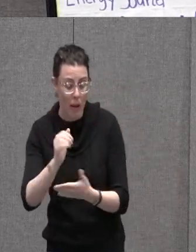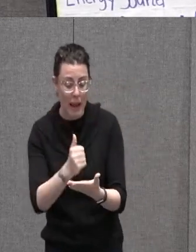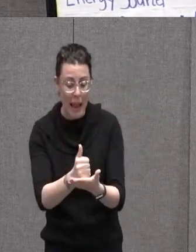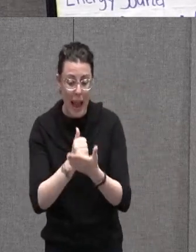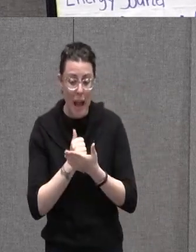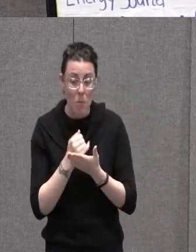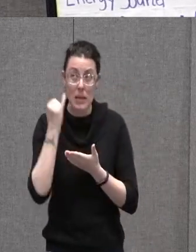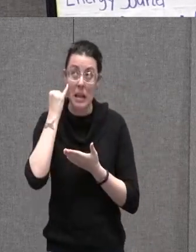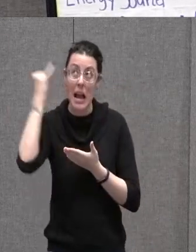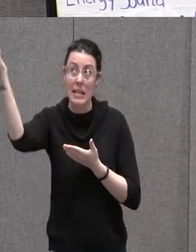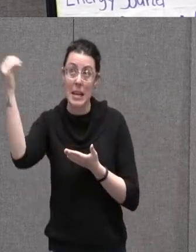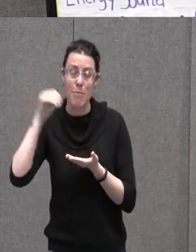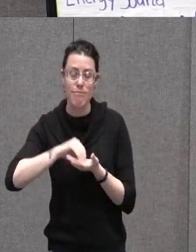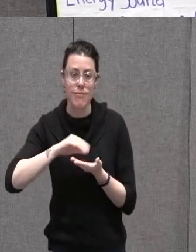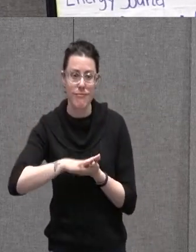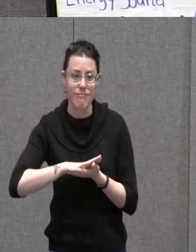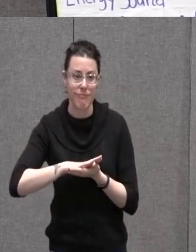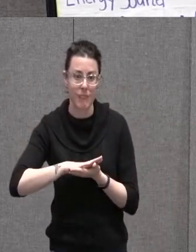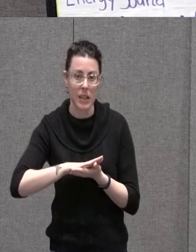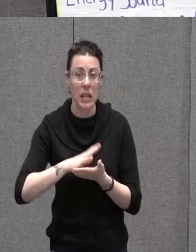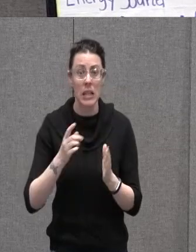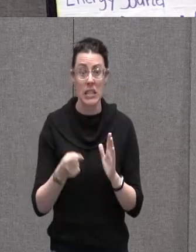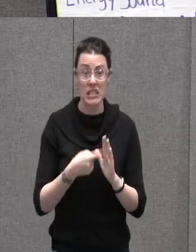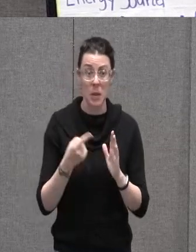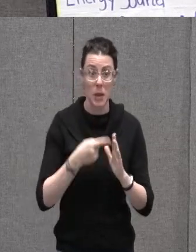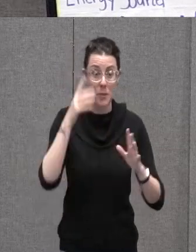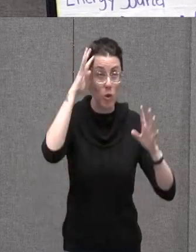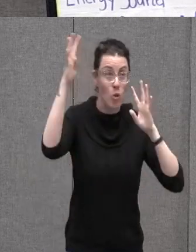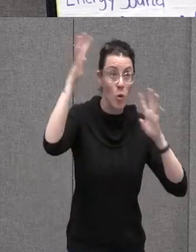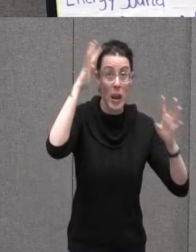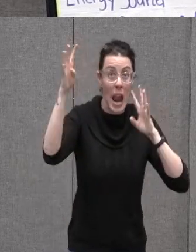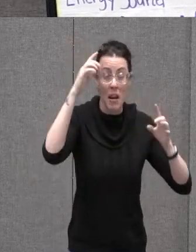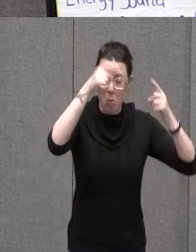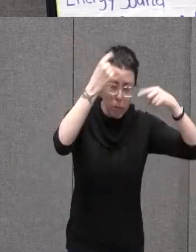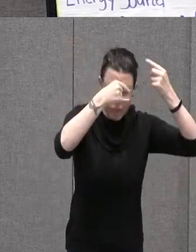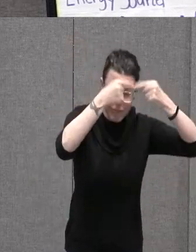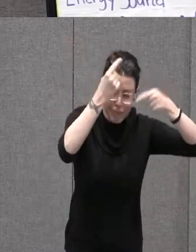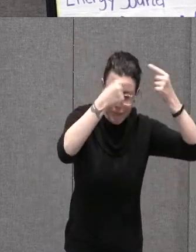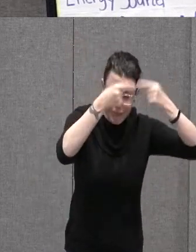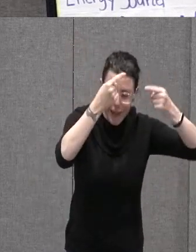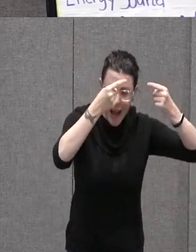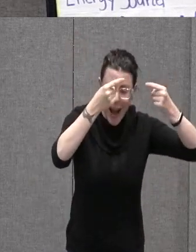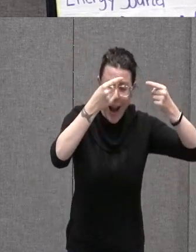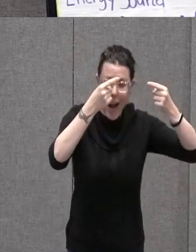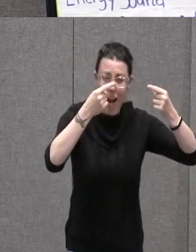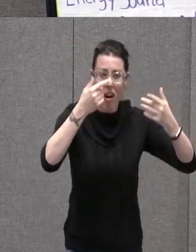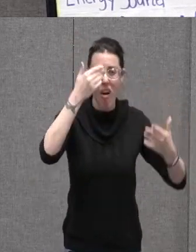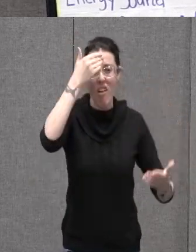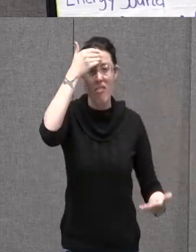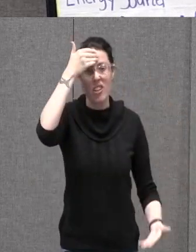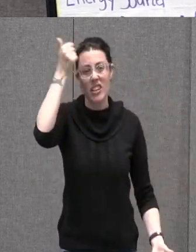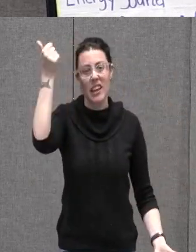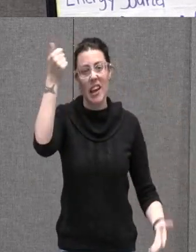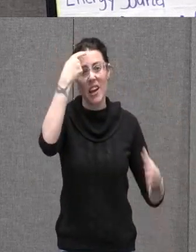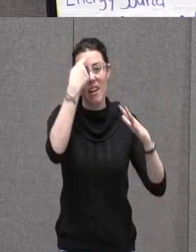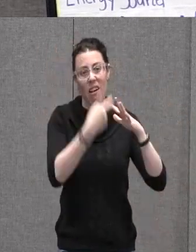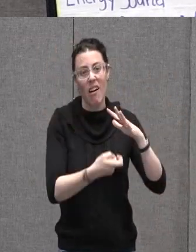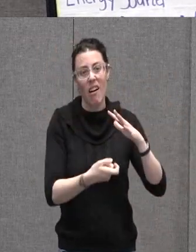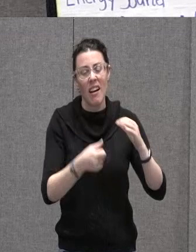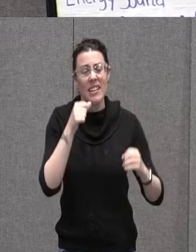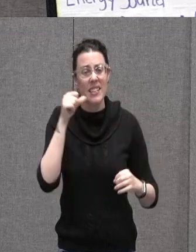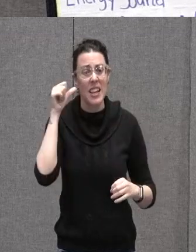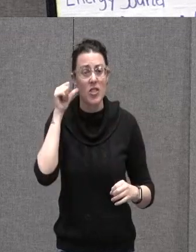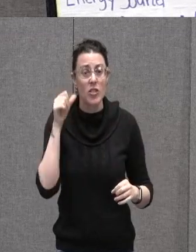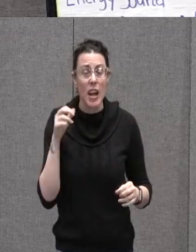ideas. Yes. Because when you're creative, sometimes you forget about the idea that you had yesterday about the robot walking, or maybe